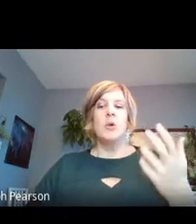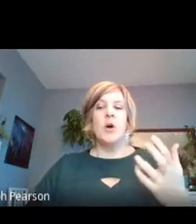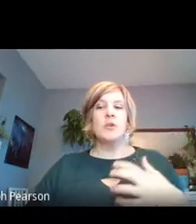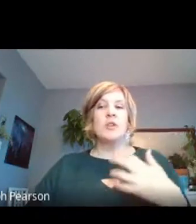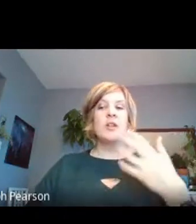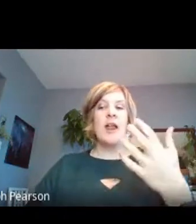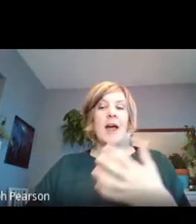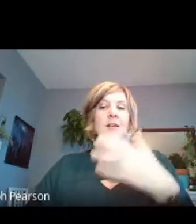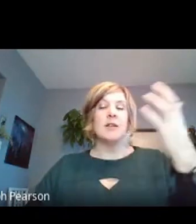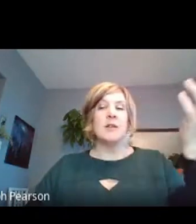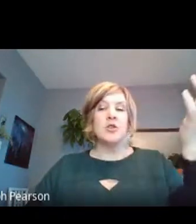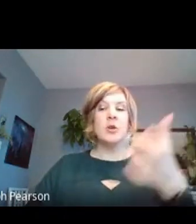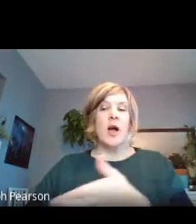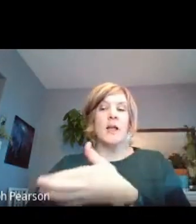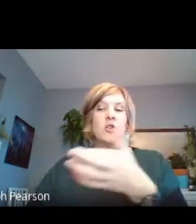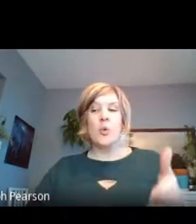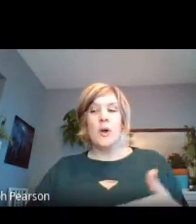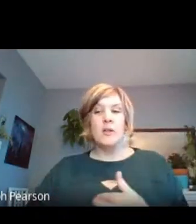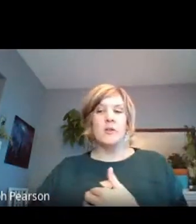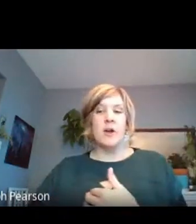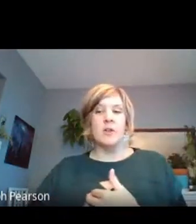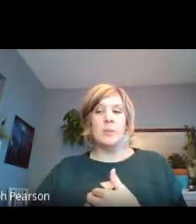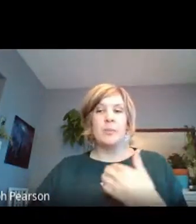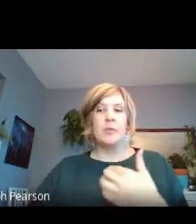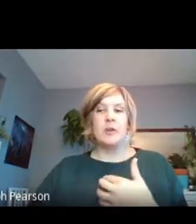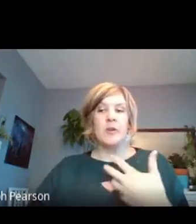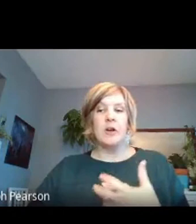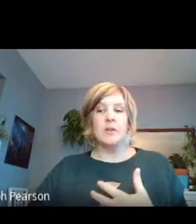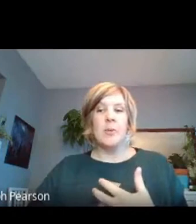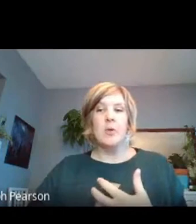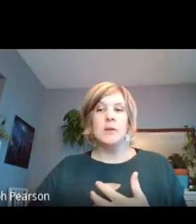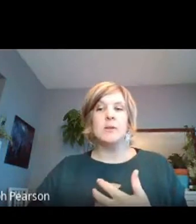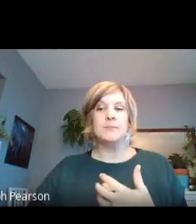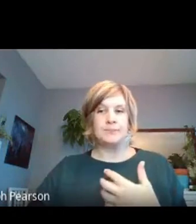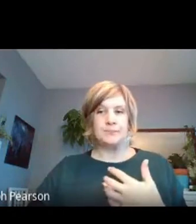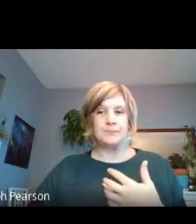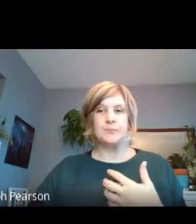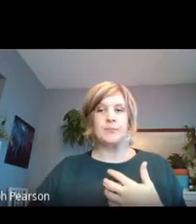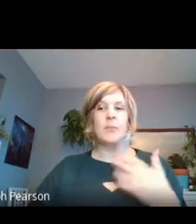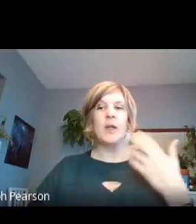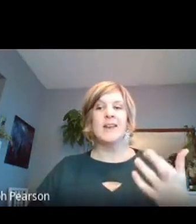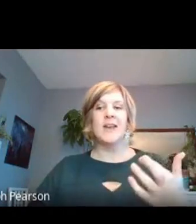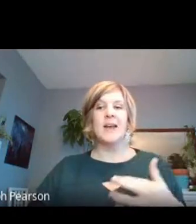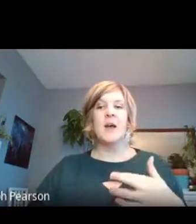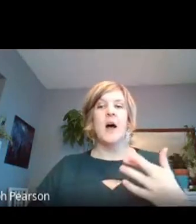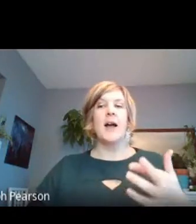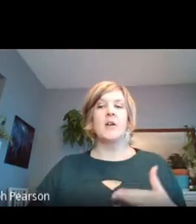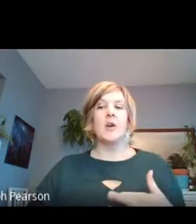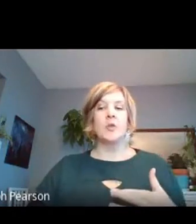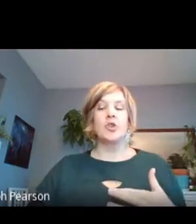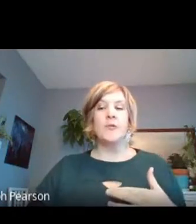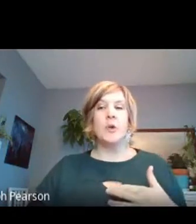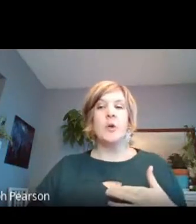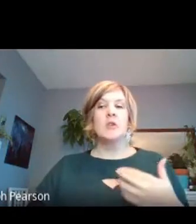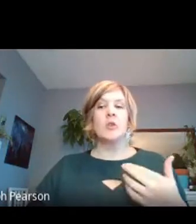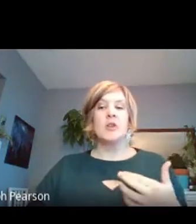you can also see that as a teacher i can join these various these various components and again i can